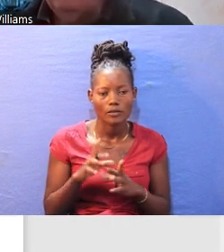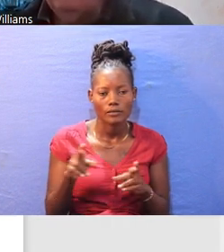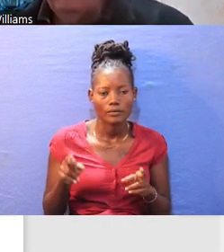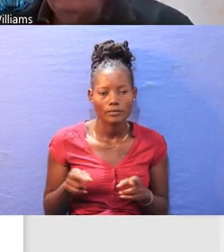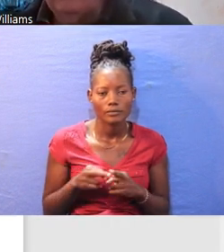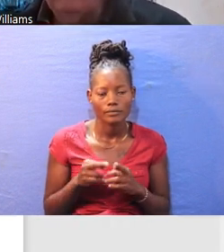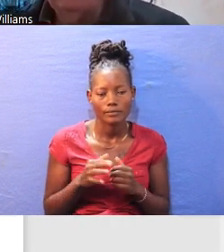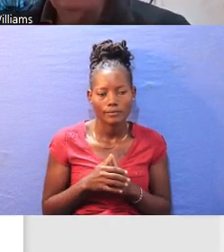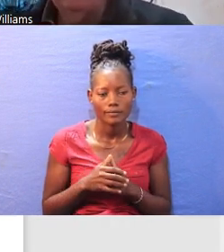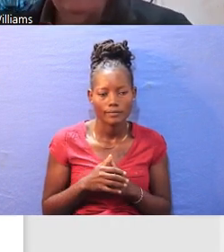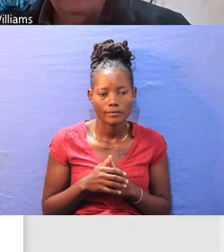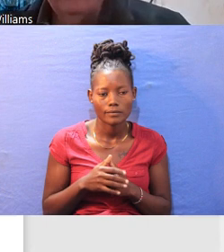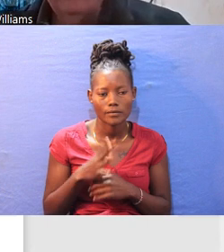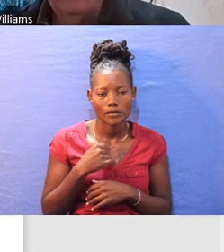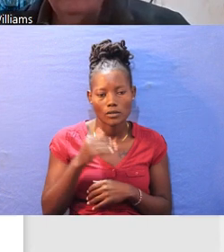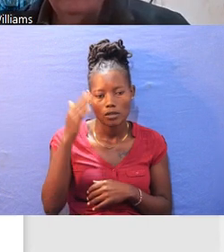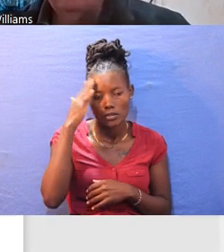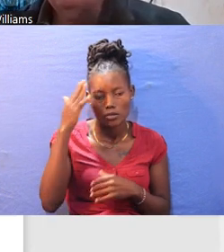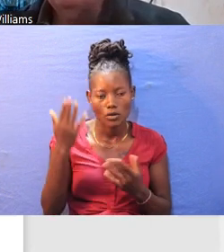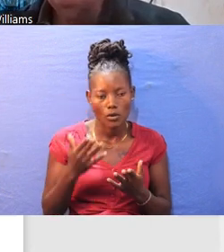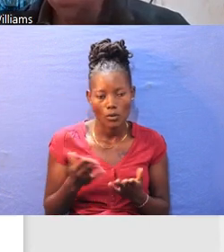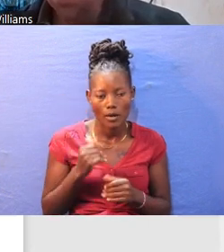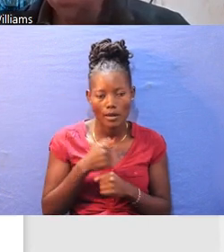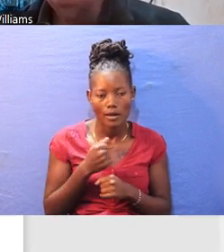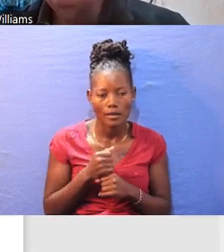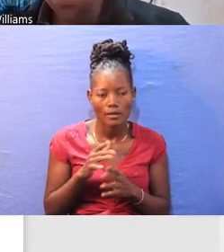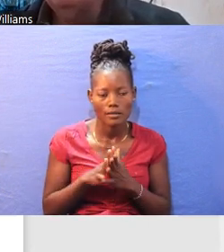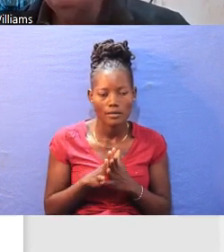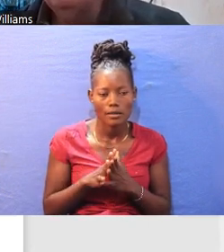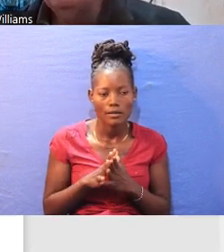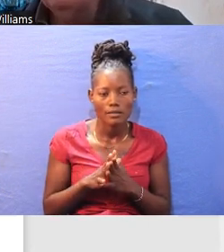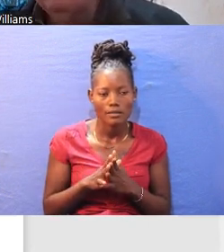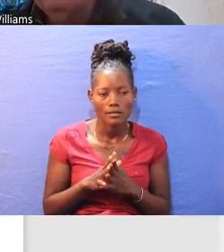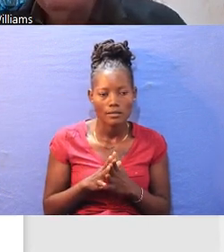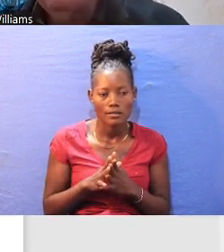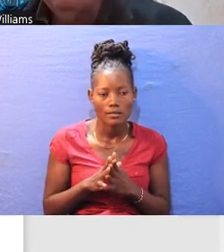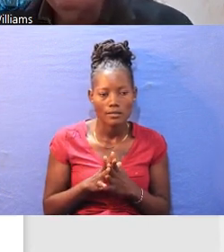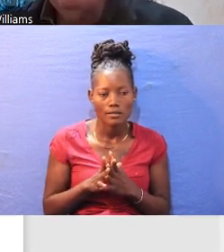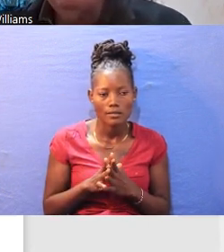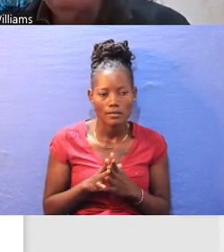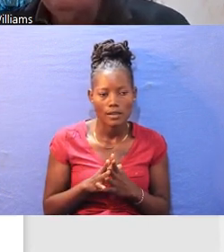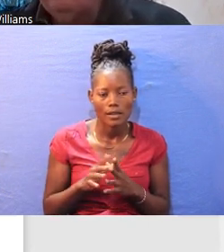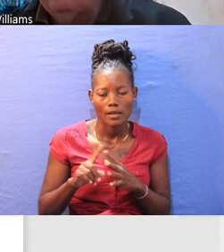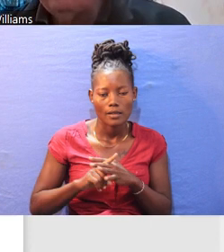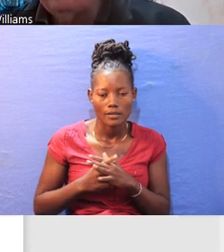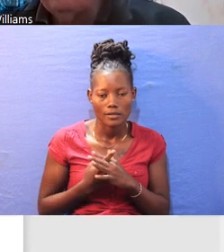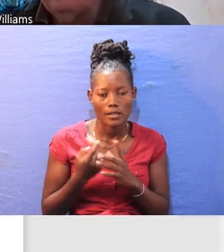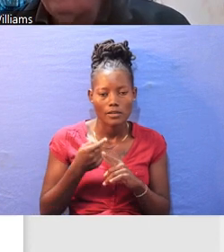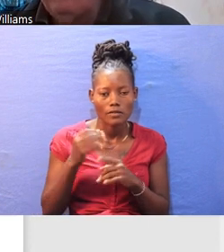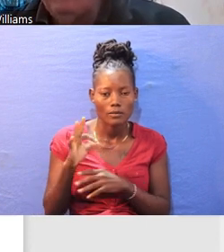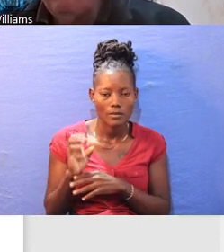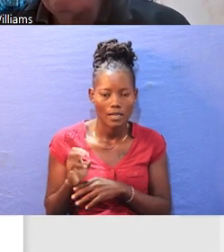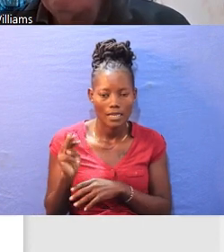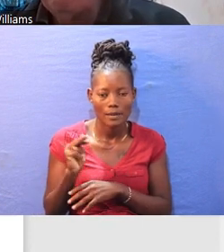room. Okay. From Harrison, wanted to know, where does the count begin for the